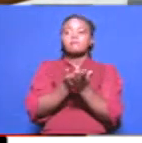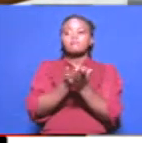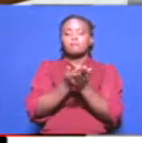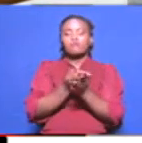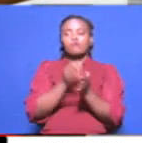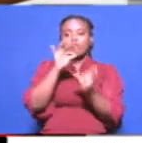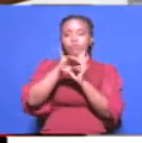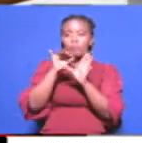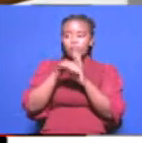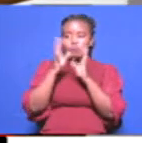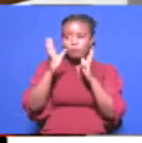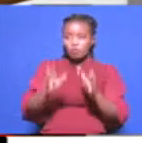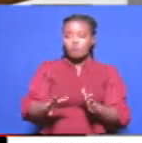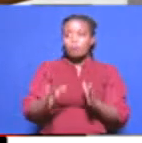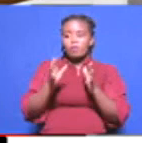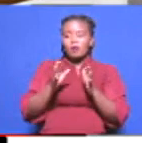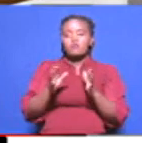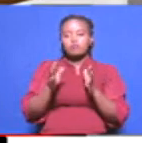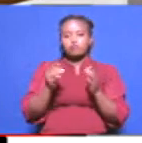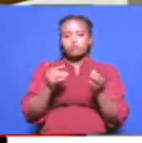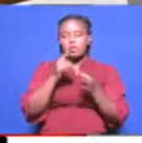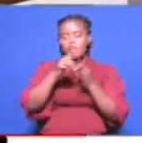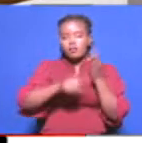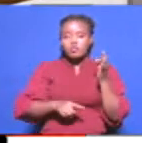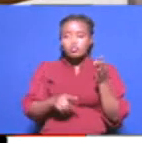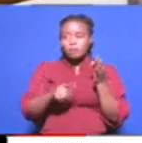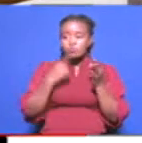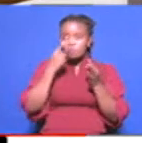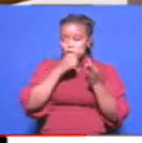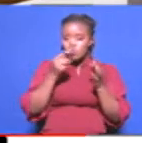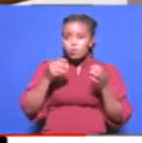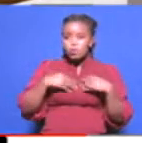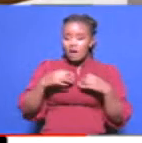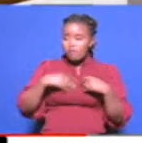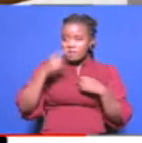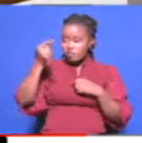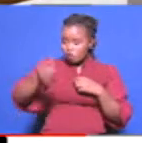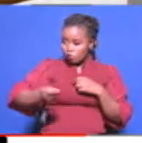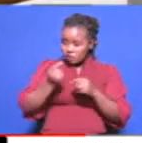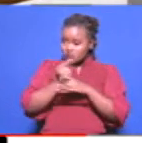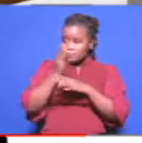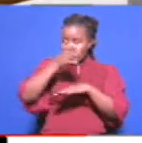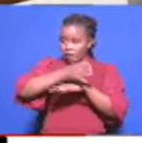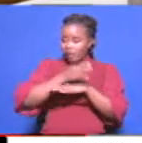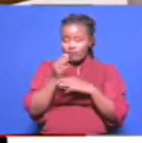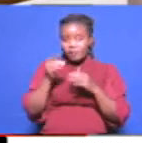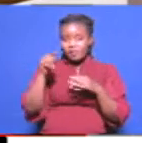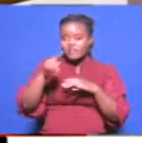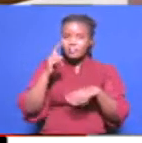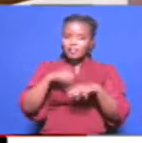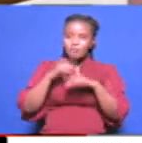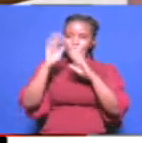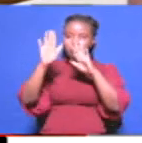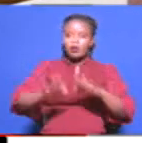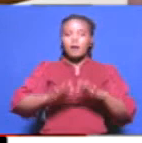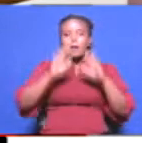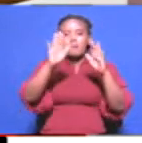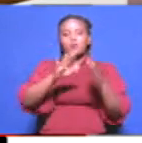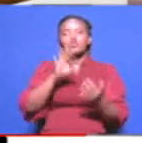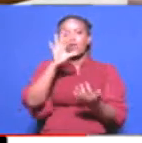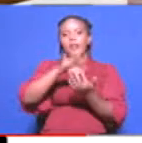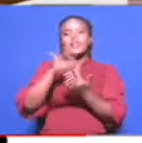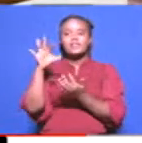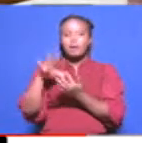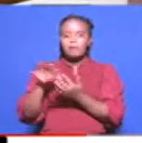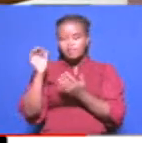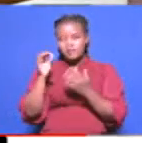Joseph Karanja Mushai, and David Kimani Njenga. The ruling that comes in the wake of the ongoing political parties' primaries offers a